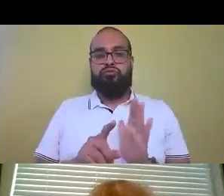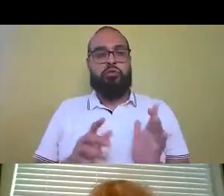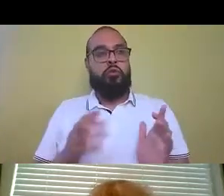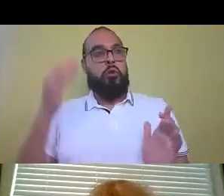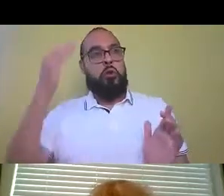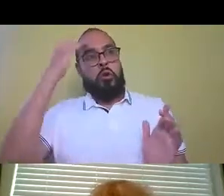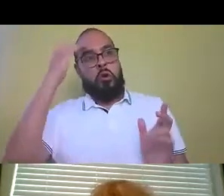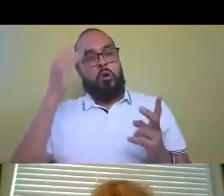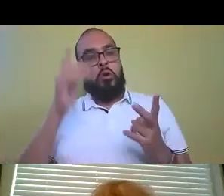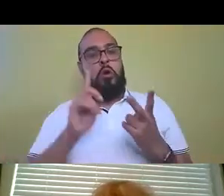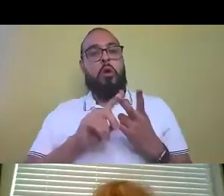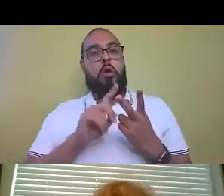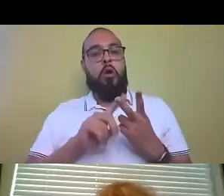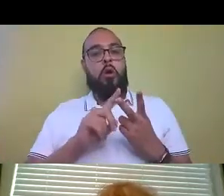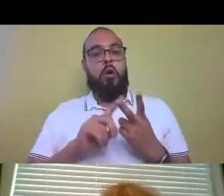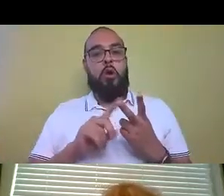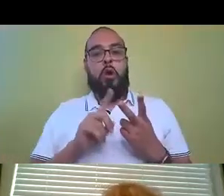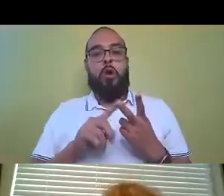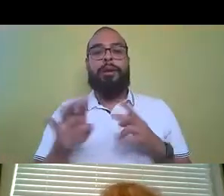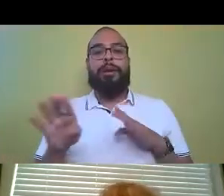behavioral outcomes.